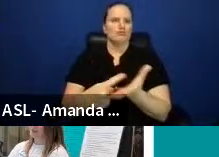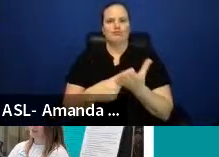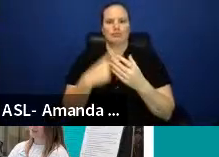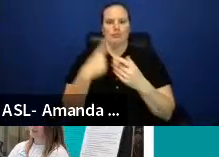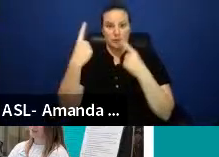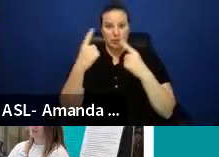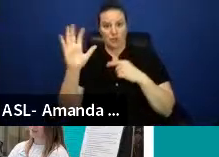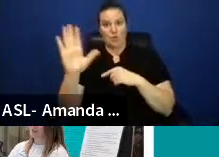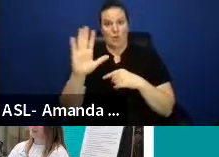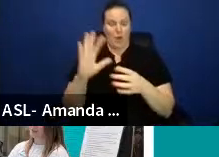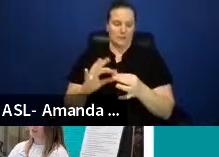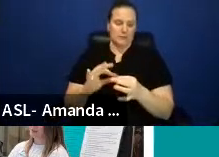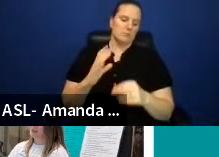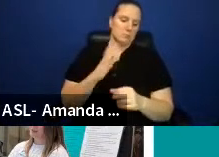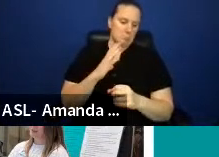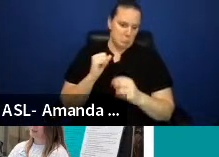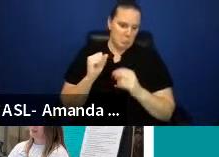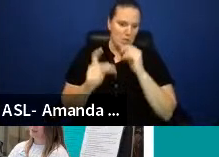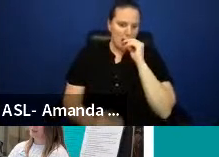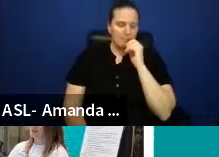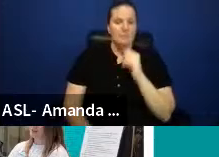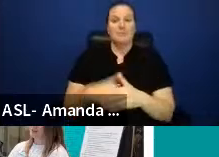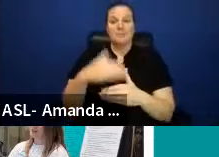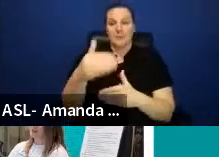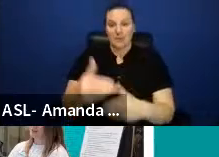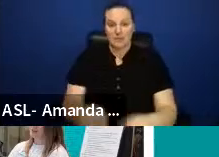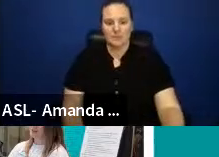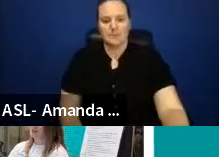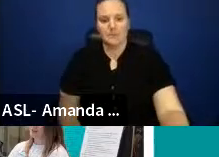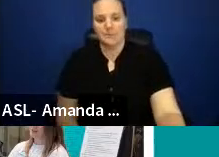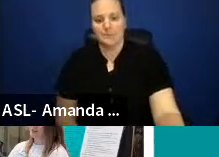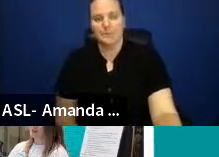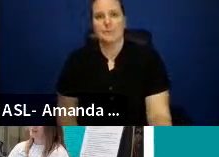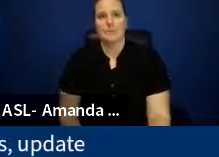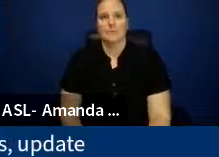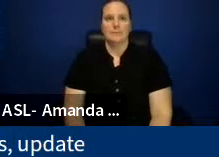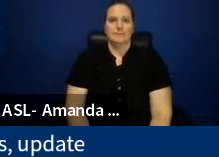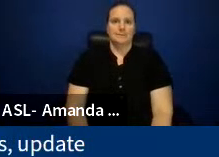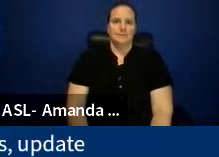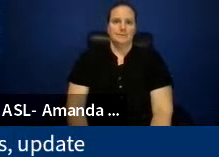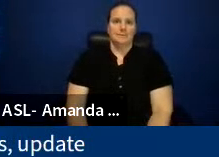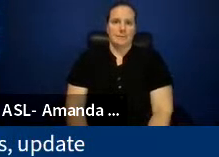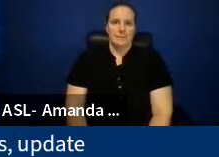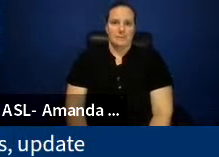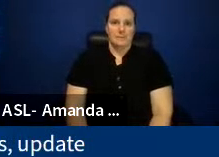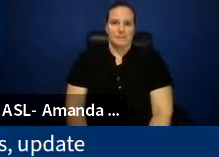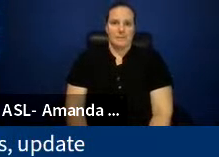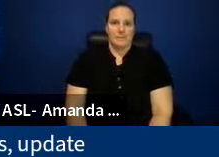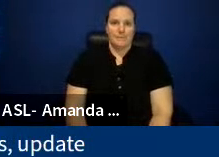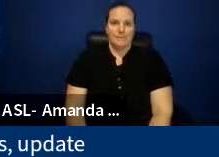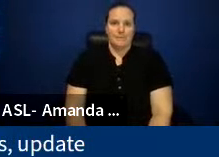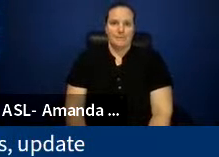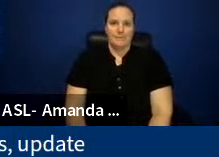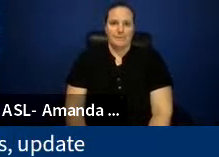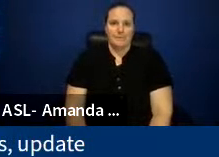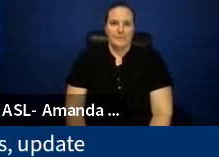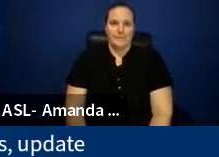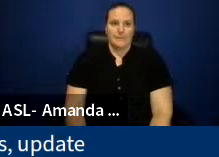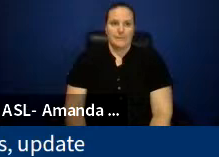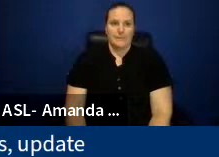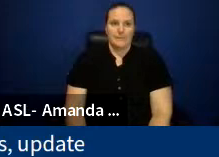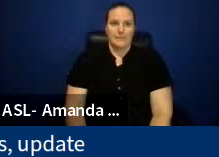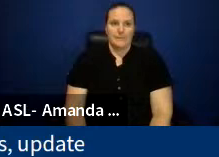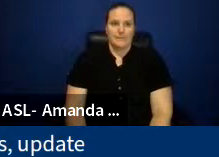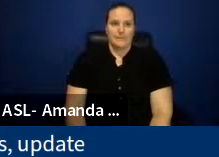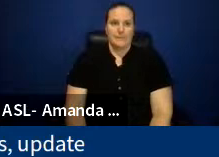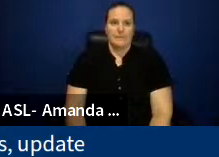considered. So next slide, please. So